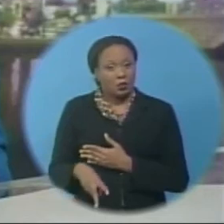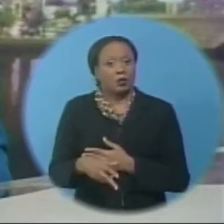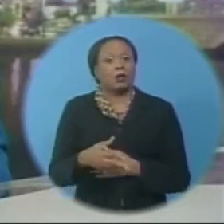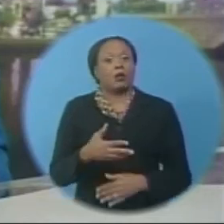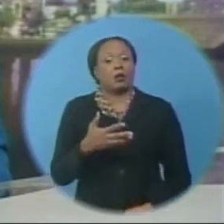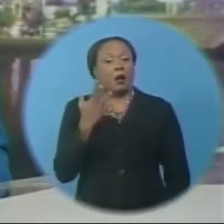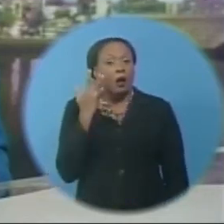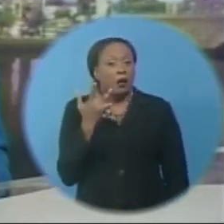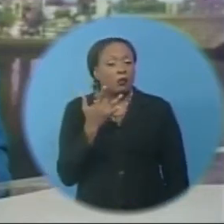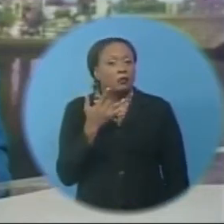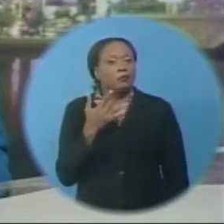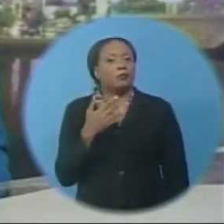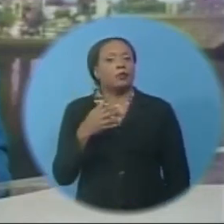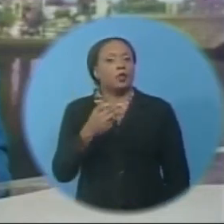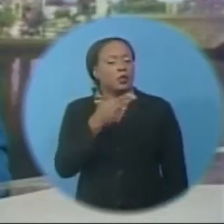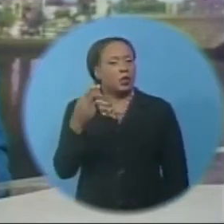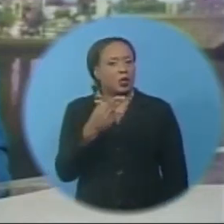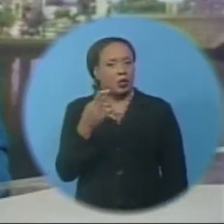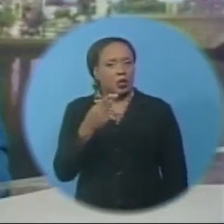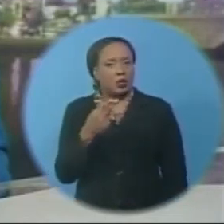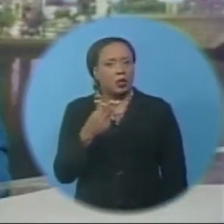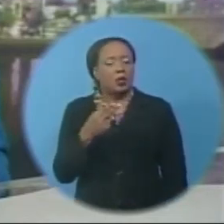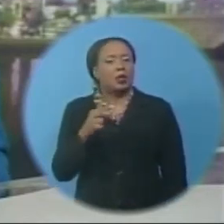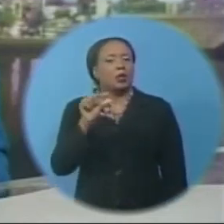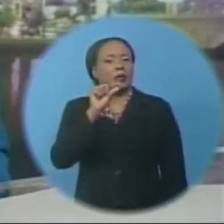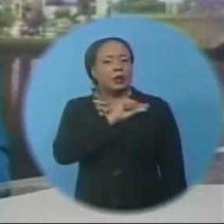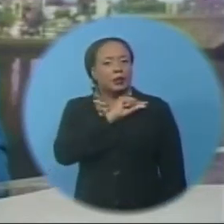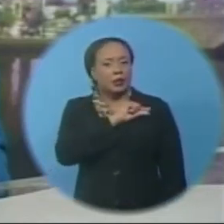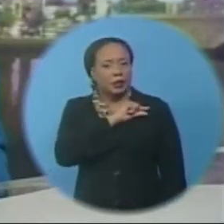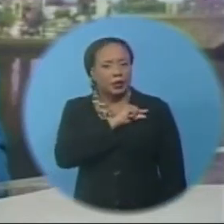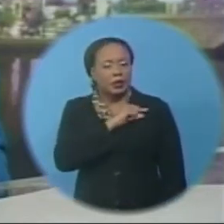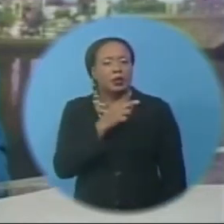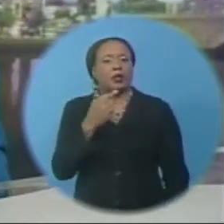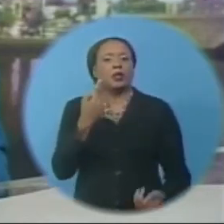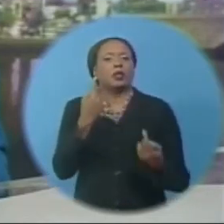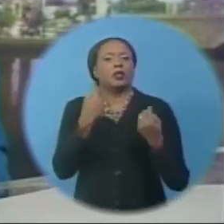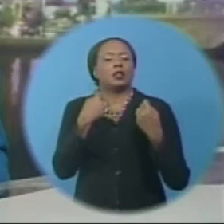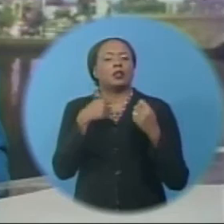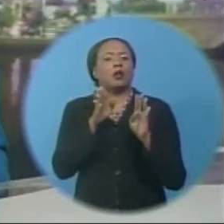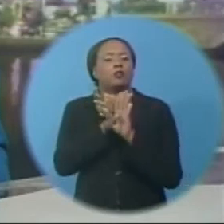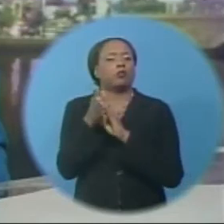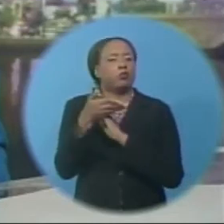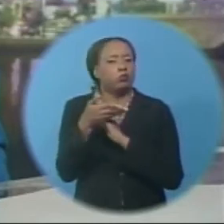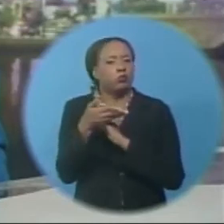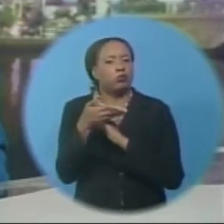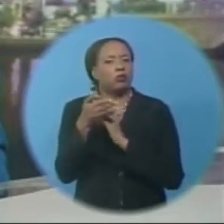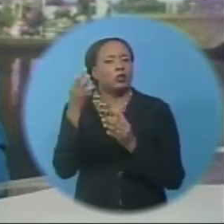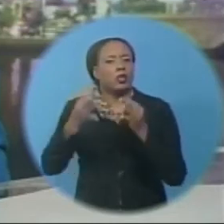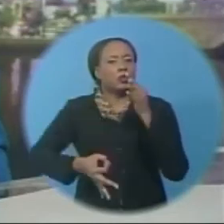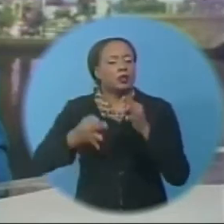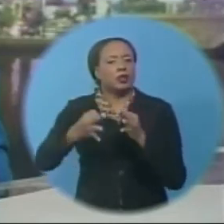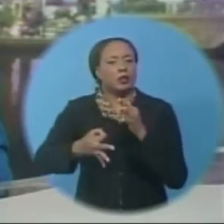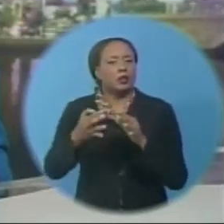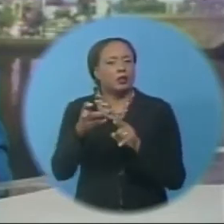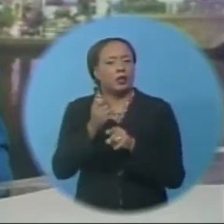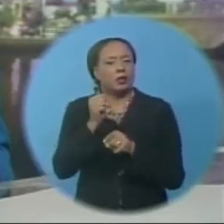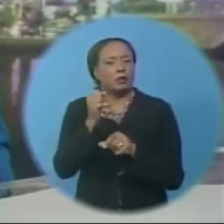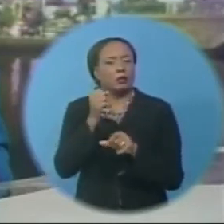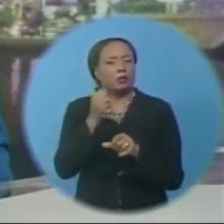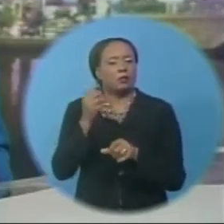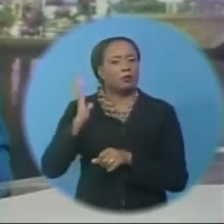guilty on Thursday of attempting to pervert the course of justice in a case dating back to